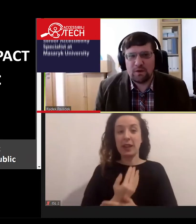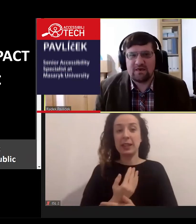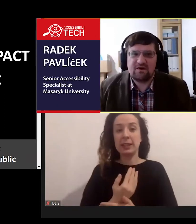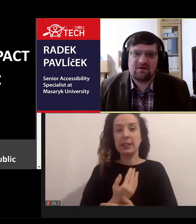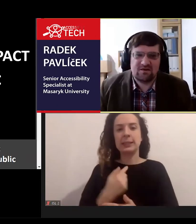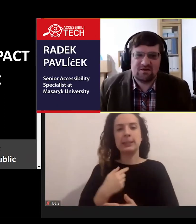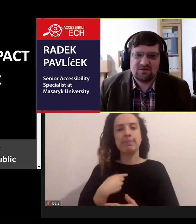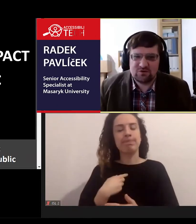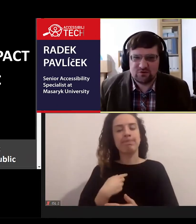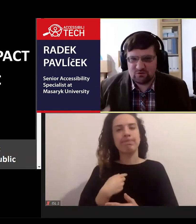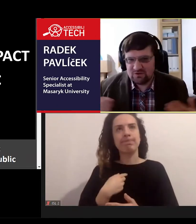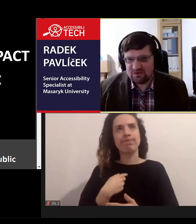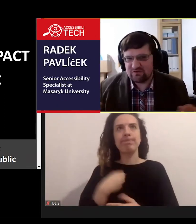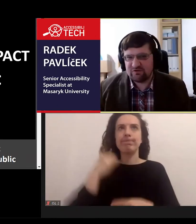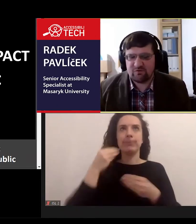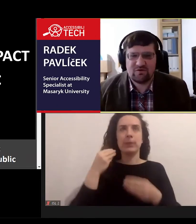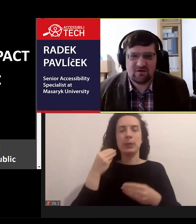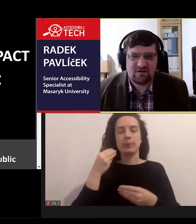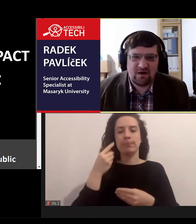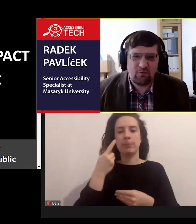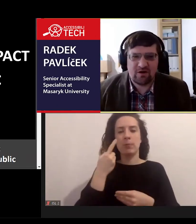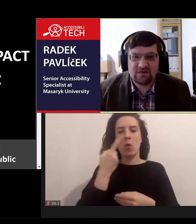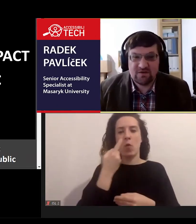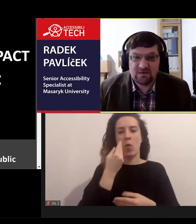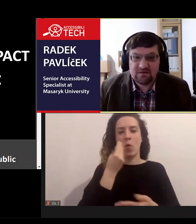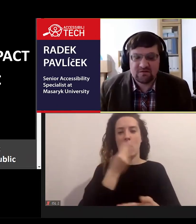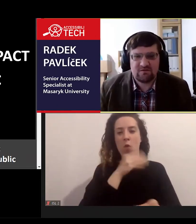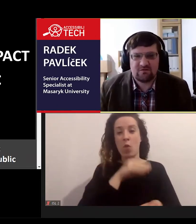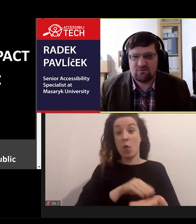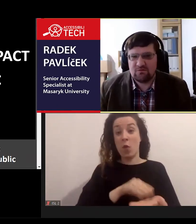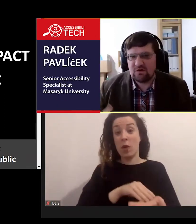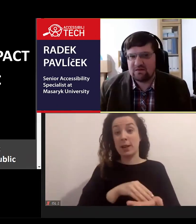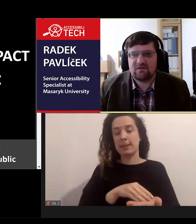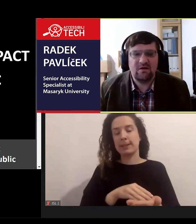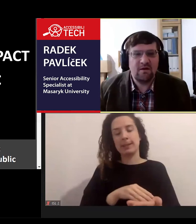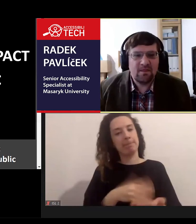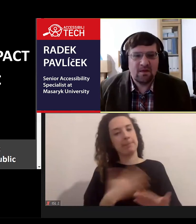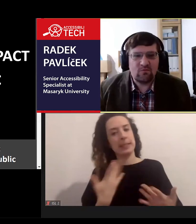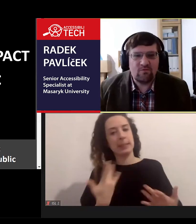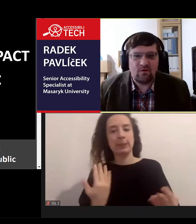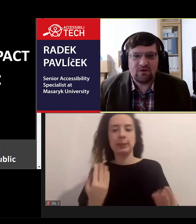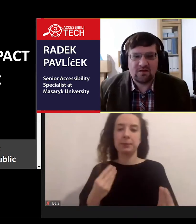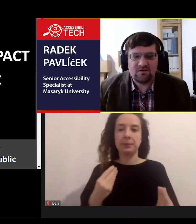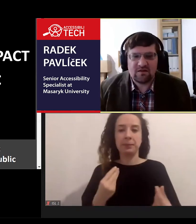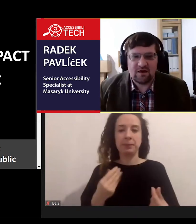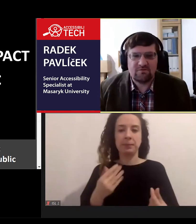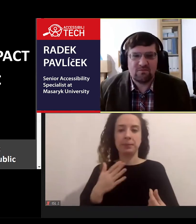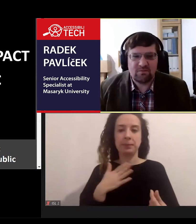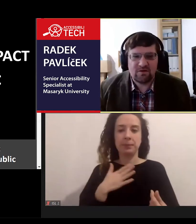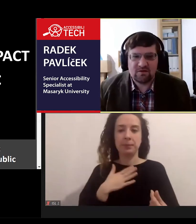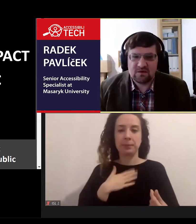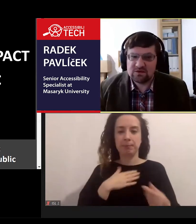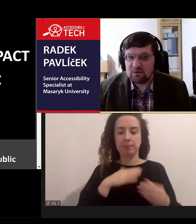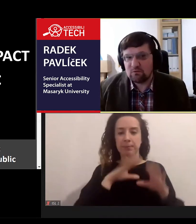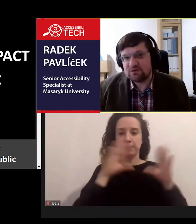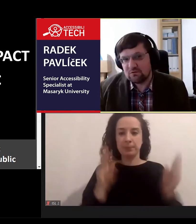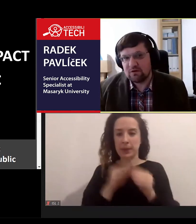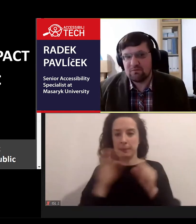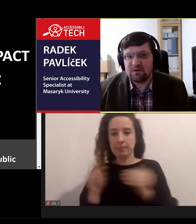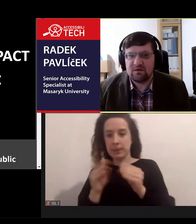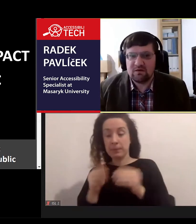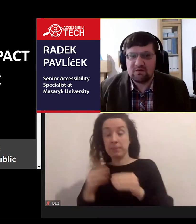event manager. So Radek is going to make a presentation on the strategies to address the